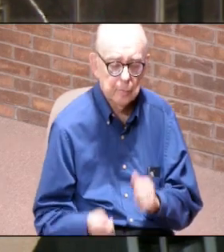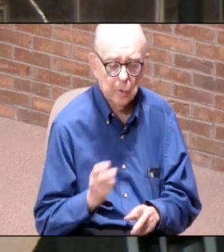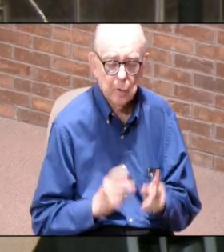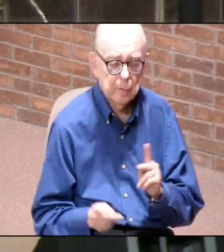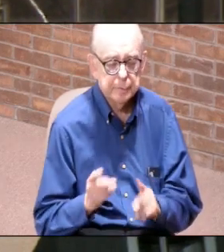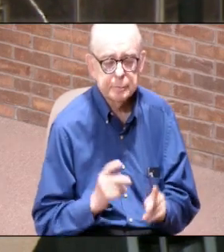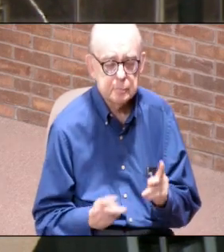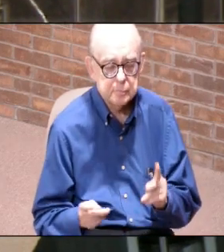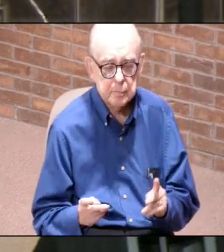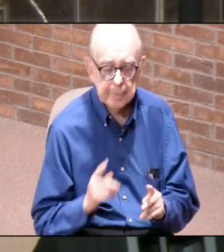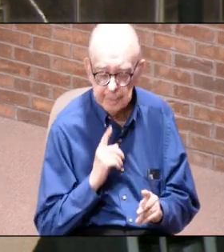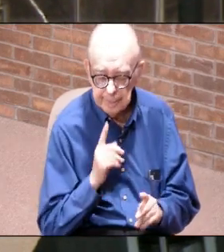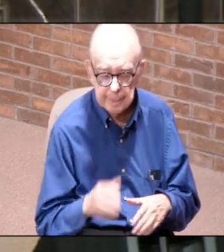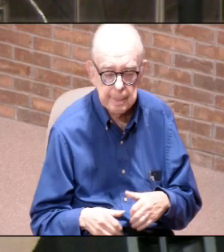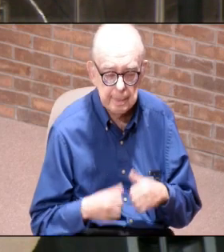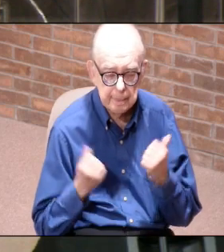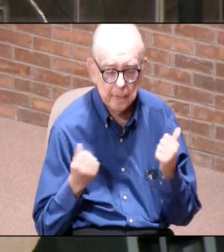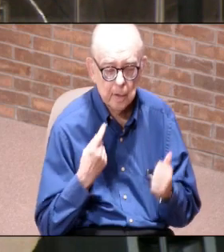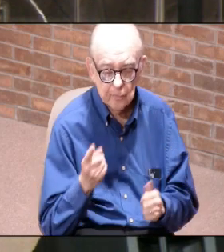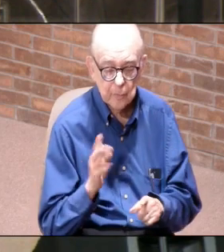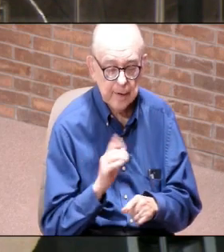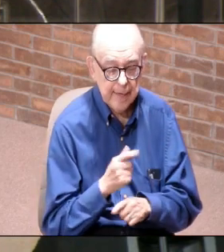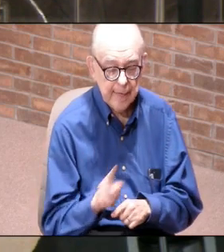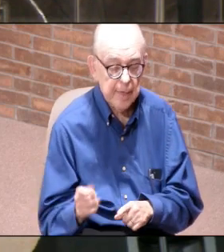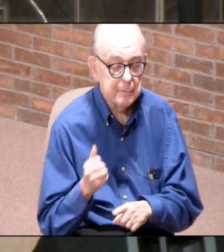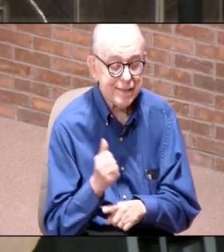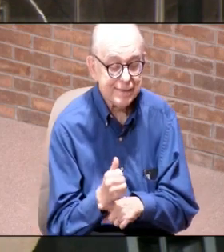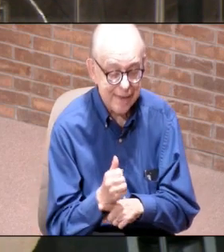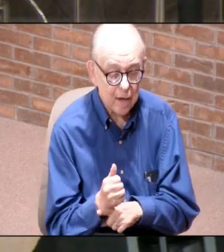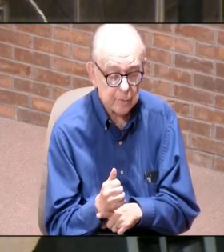of people are living for themselves.